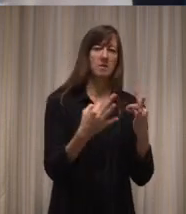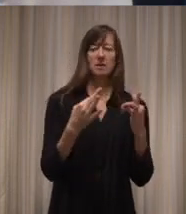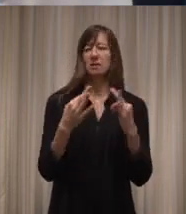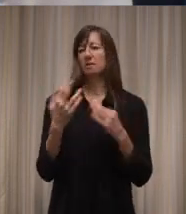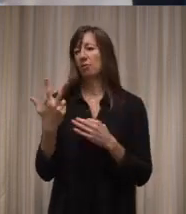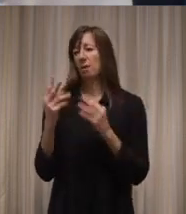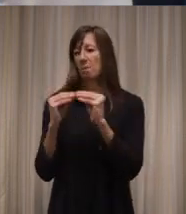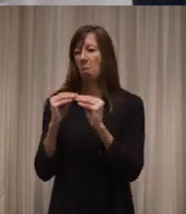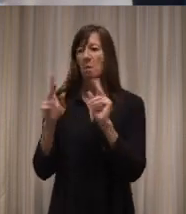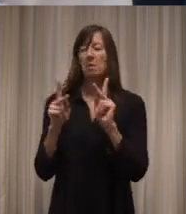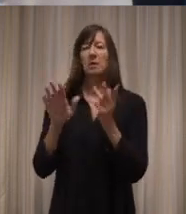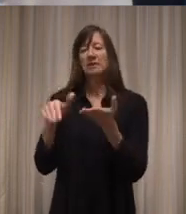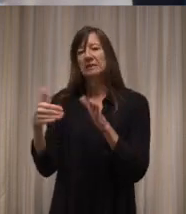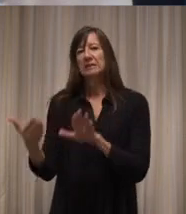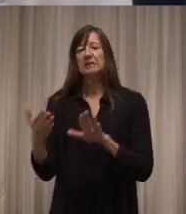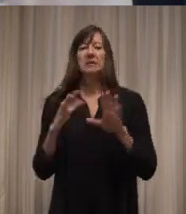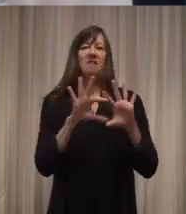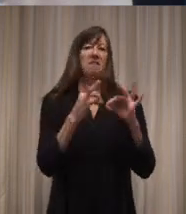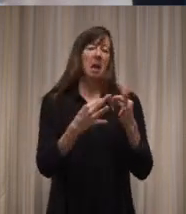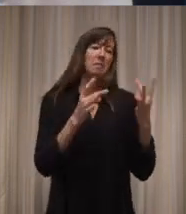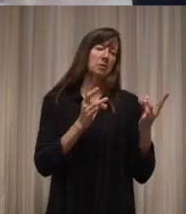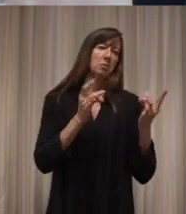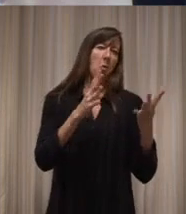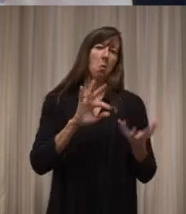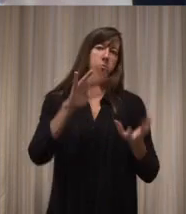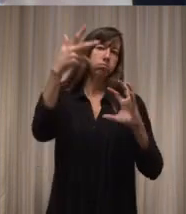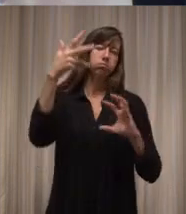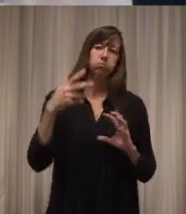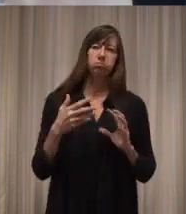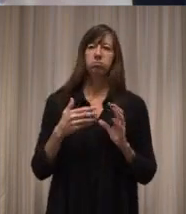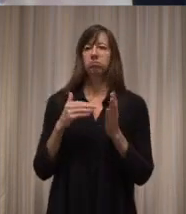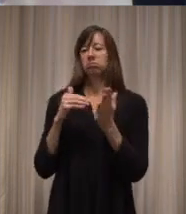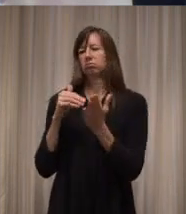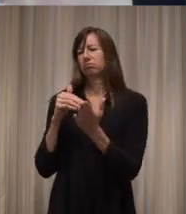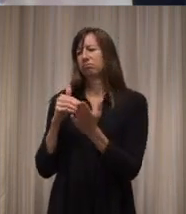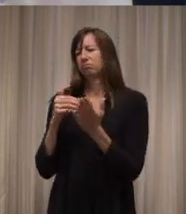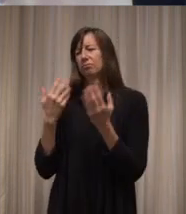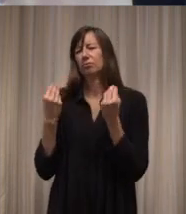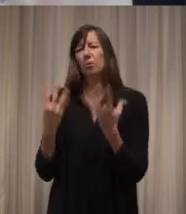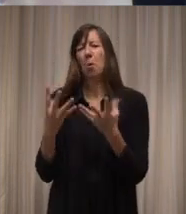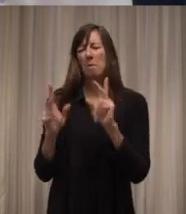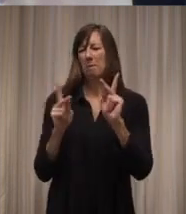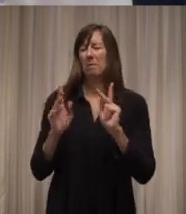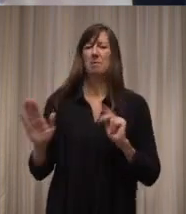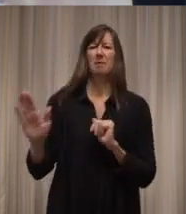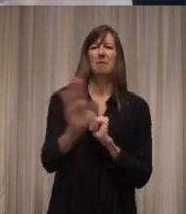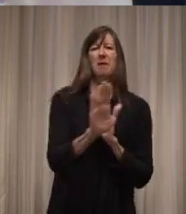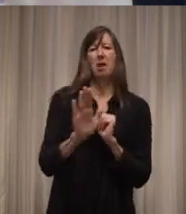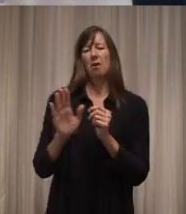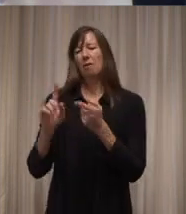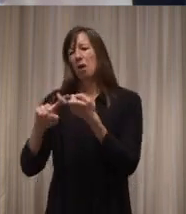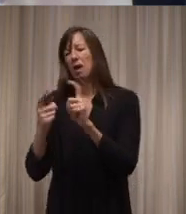and hundreds of friends and colleagues whose lives are upended, adding to a growing